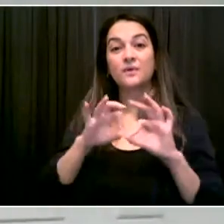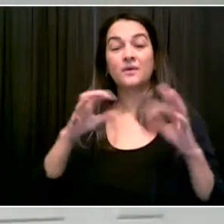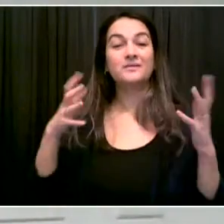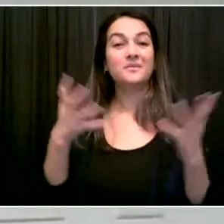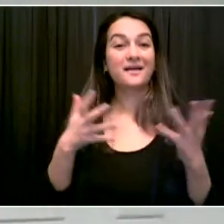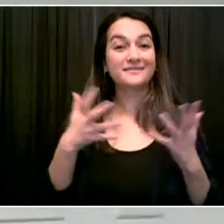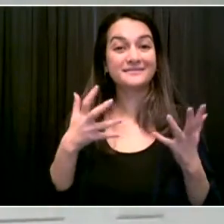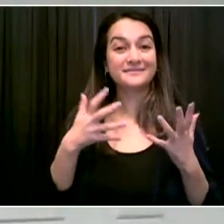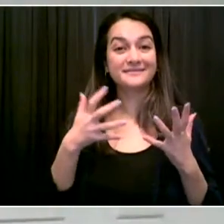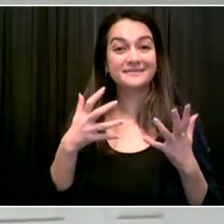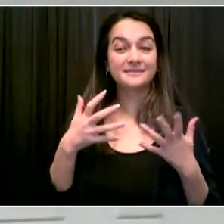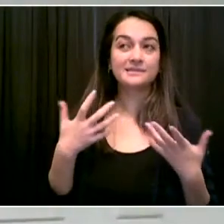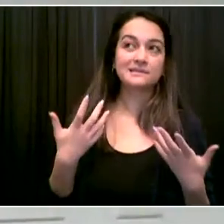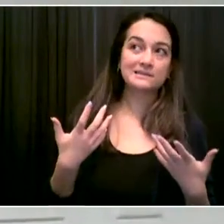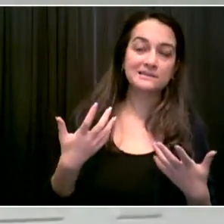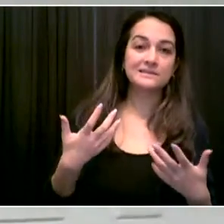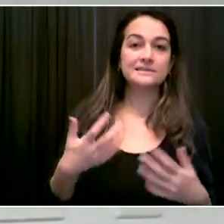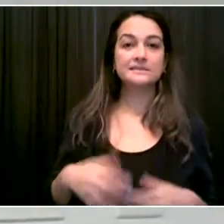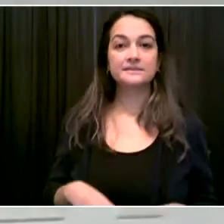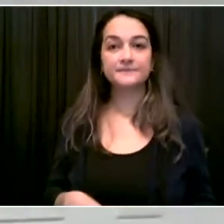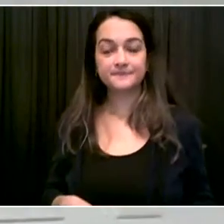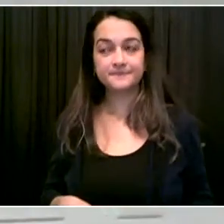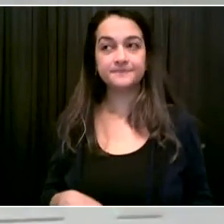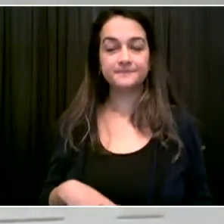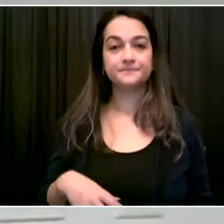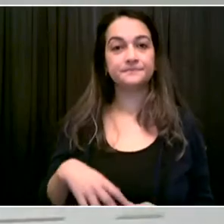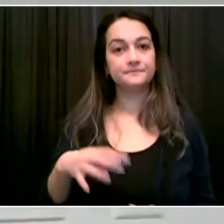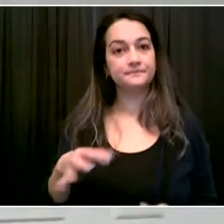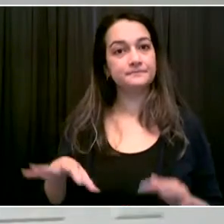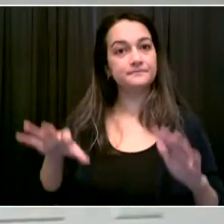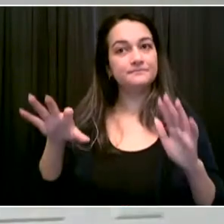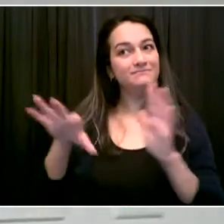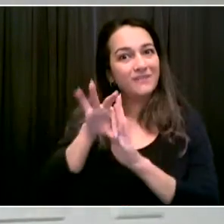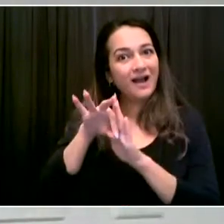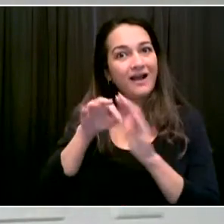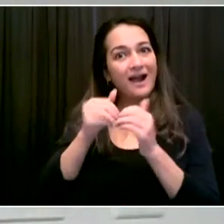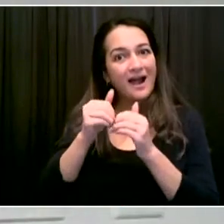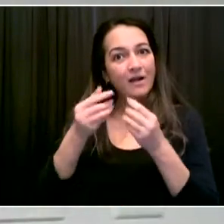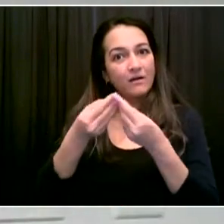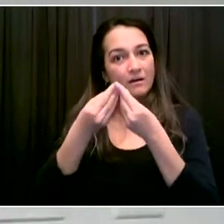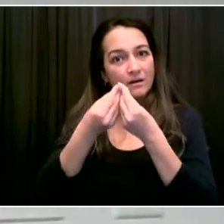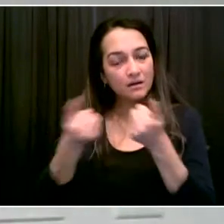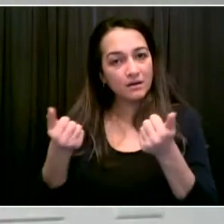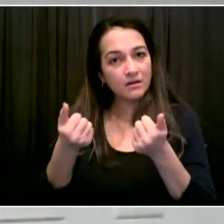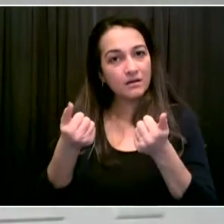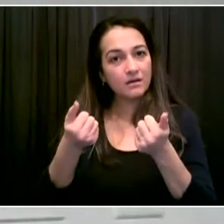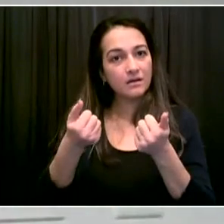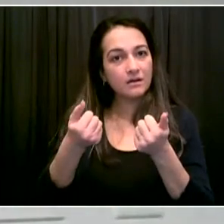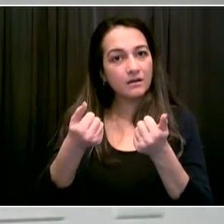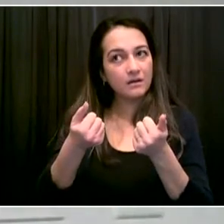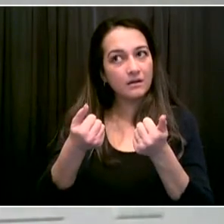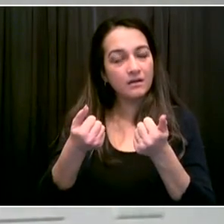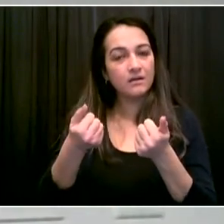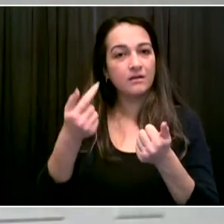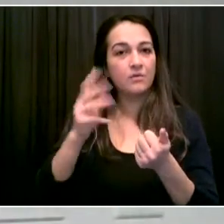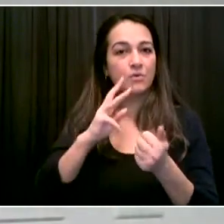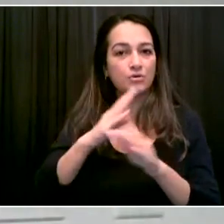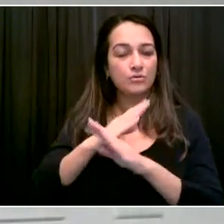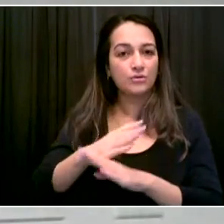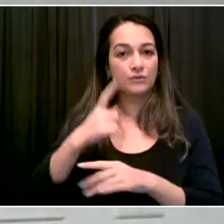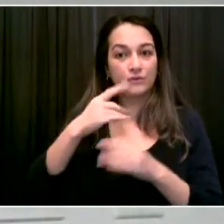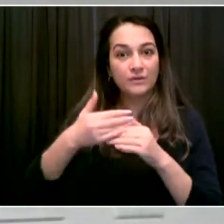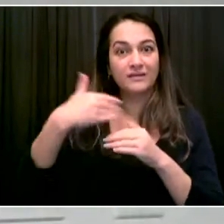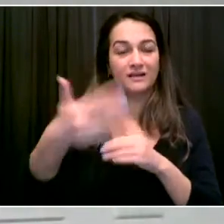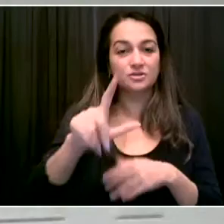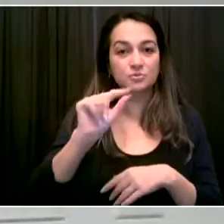maintain the health of the structure. And what our experts have revealed is that